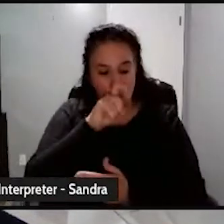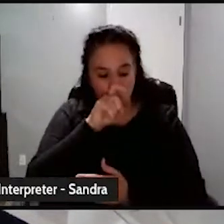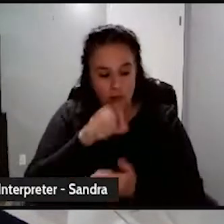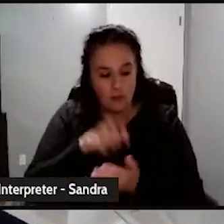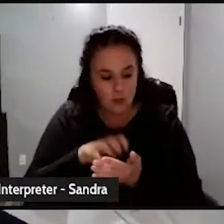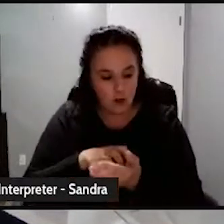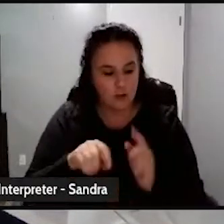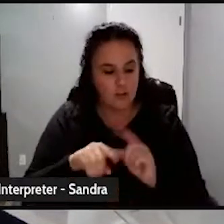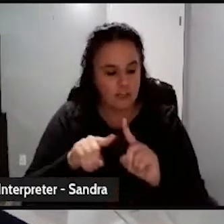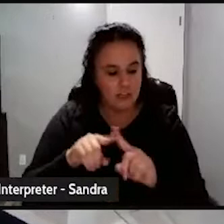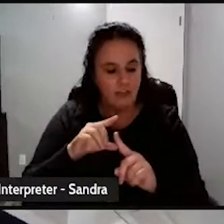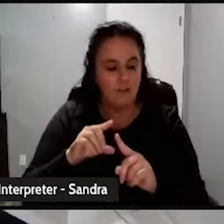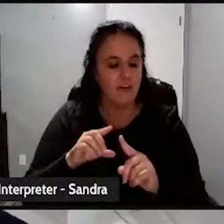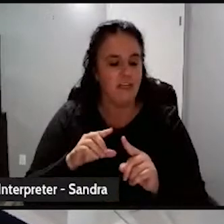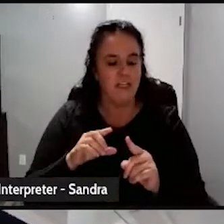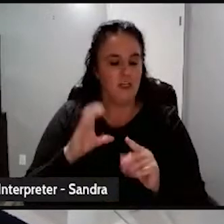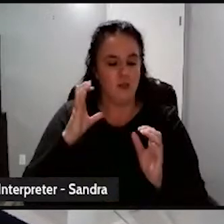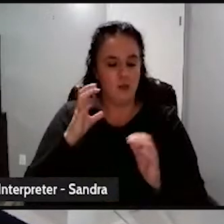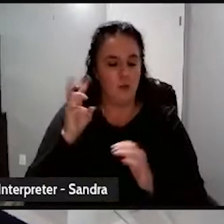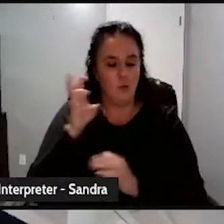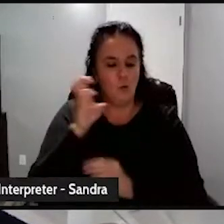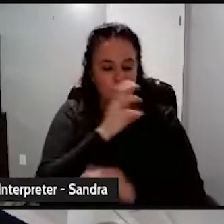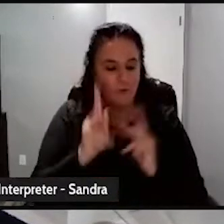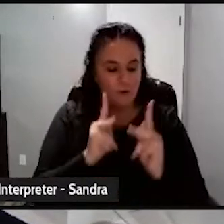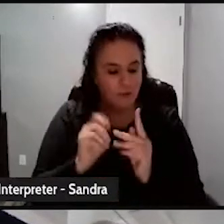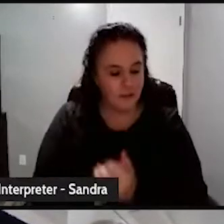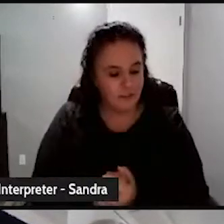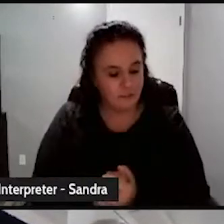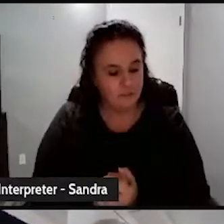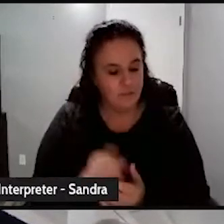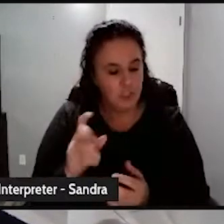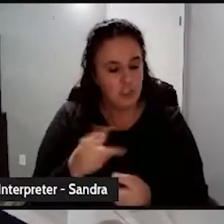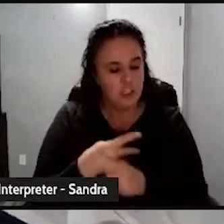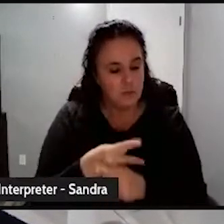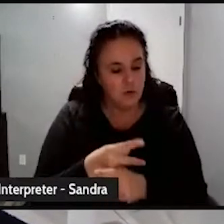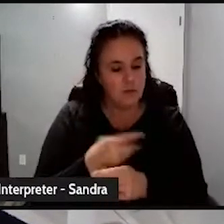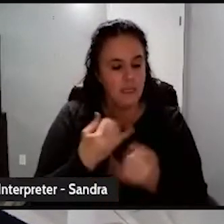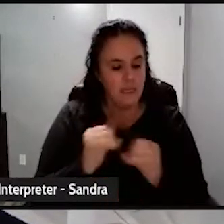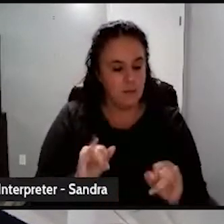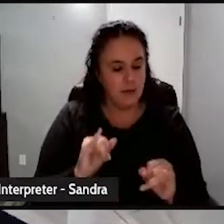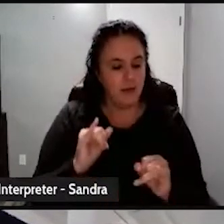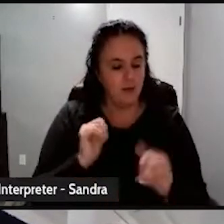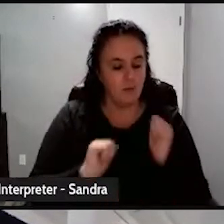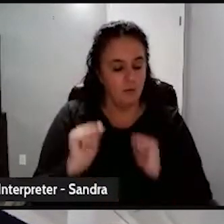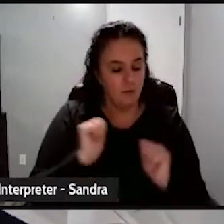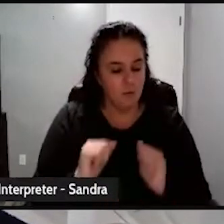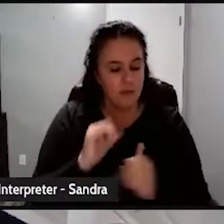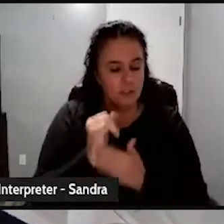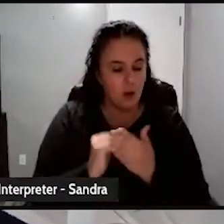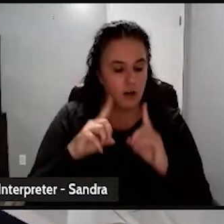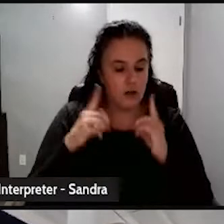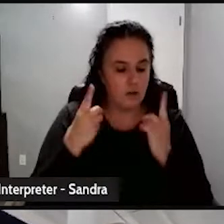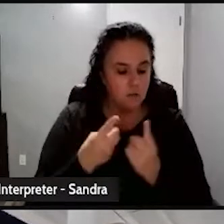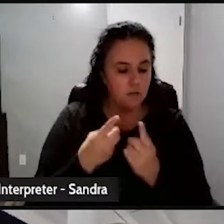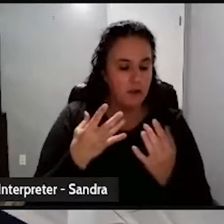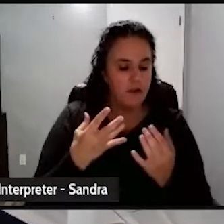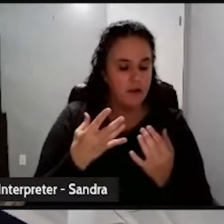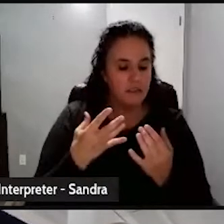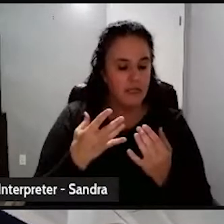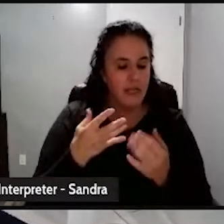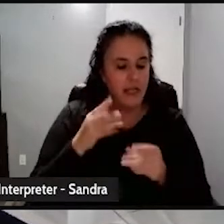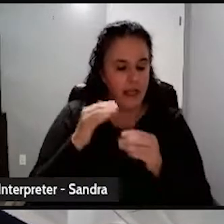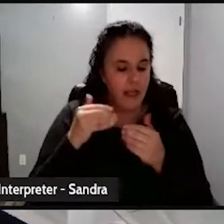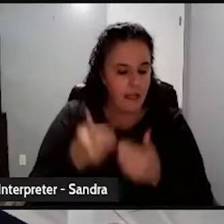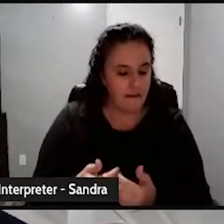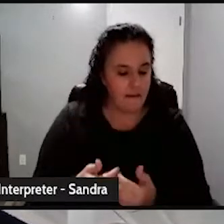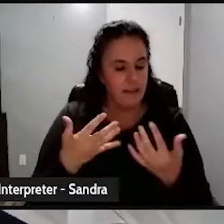and live theater. Her creative nonfiction has been published in Prairie Fire magazine and in a number of anthologies designed